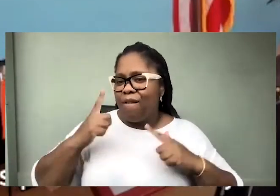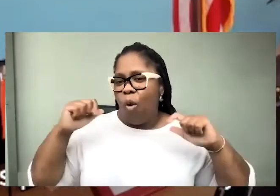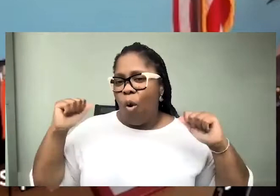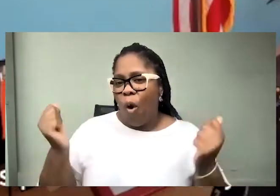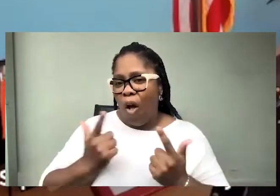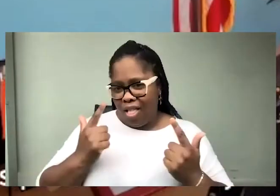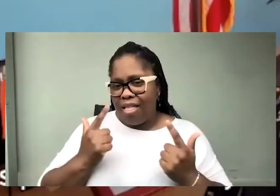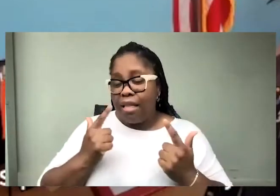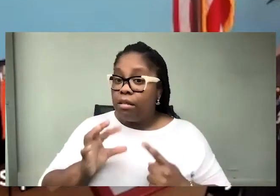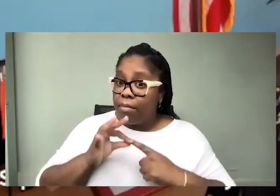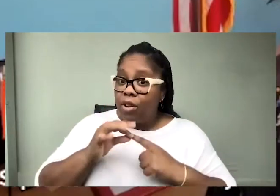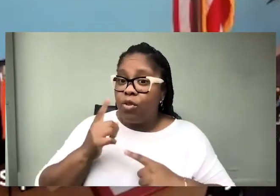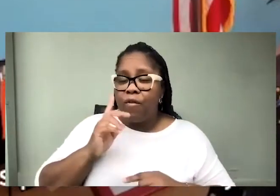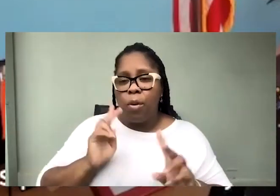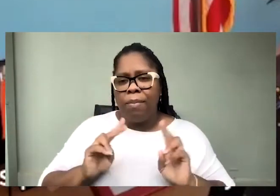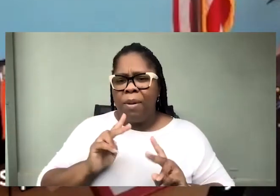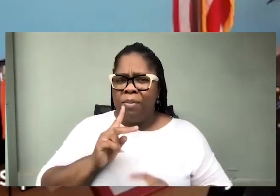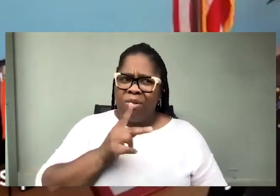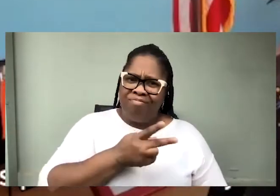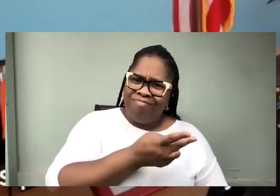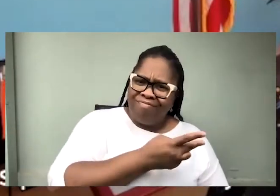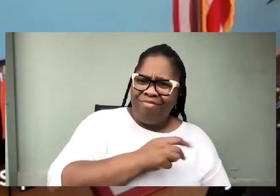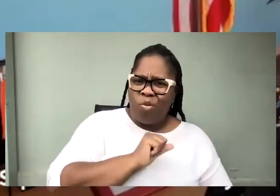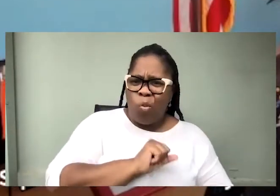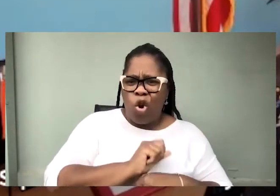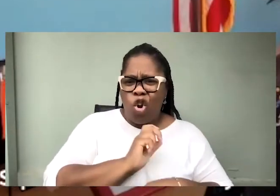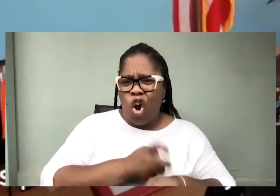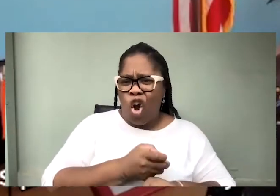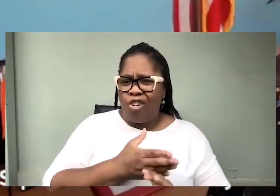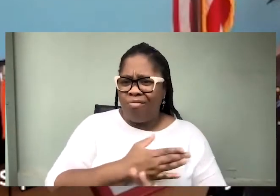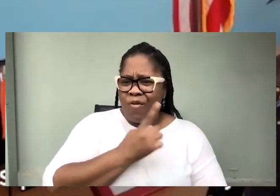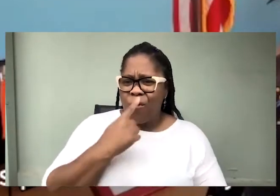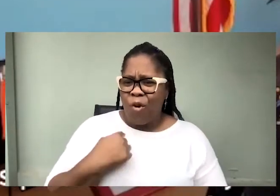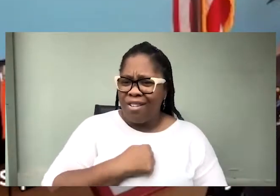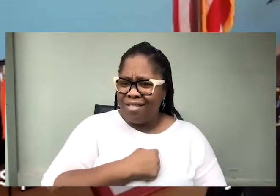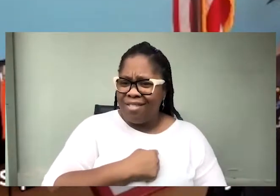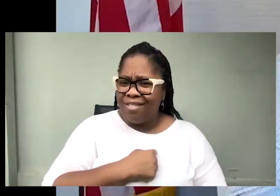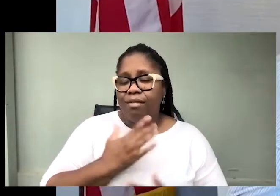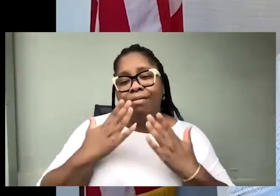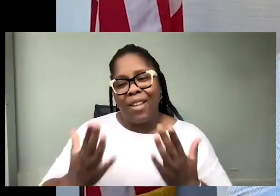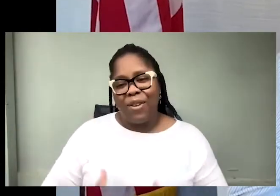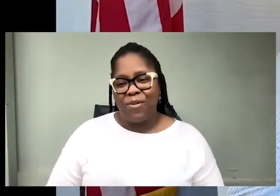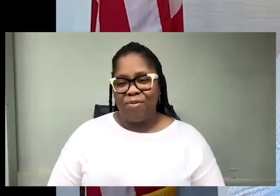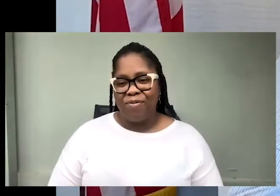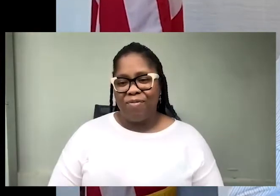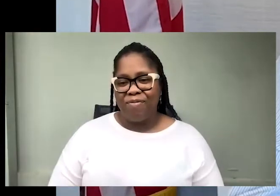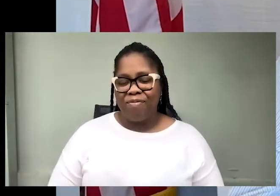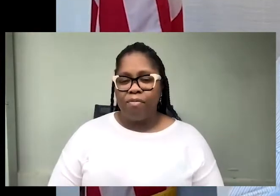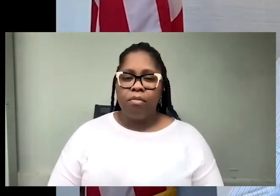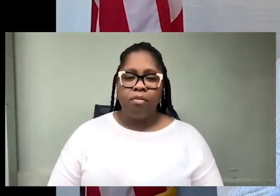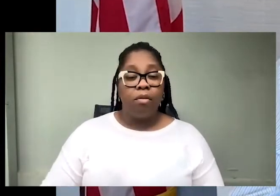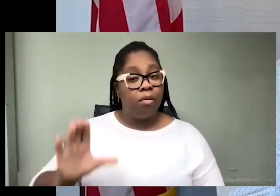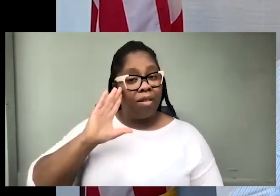those especially who have worked so hard for us. Thank you. Hello, I'm Doug Chafee, the